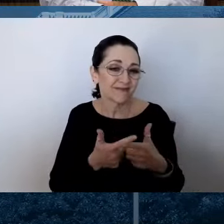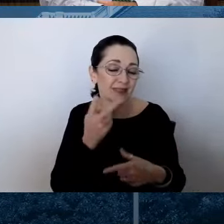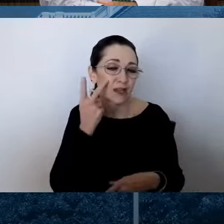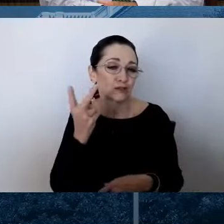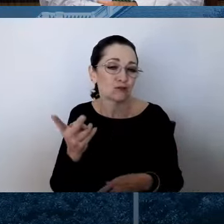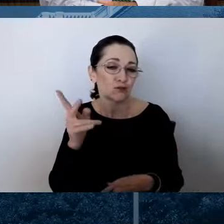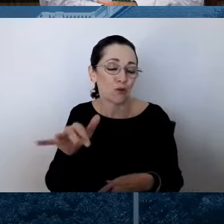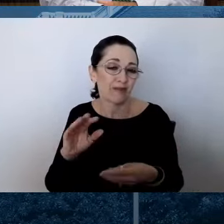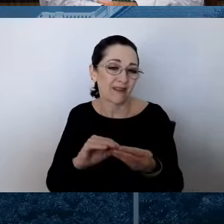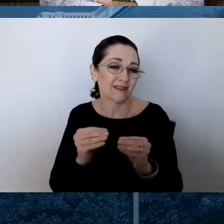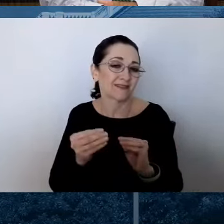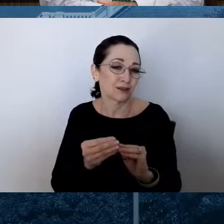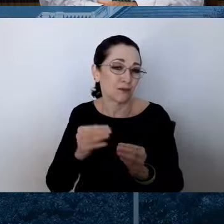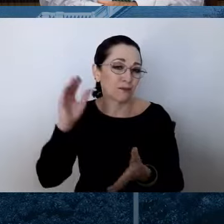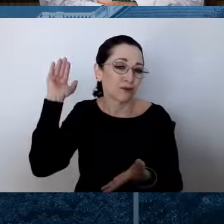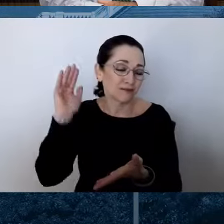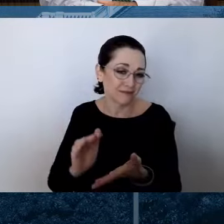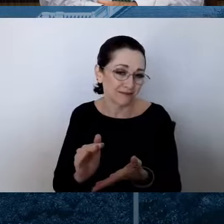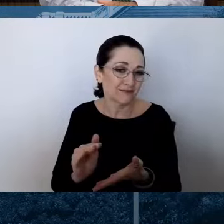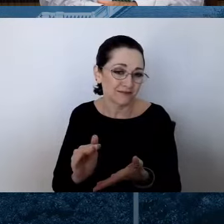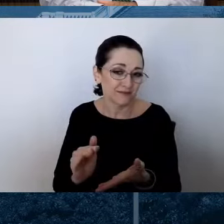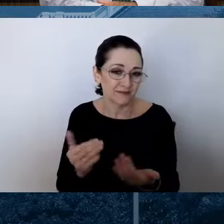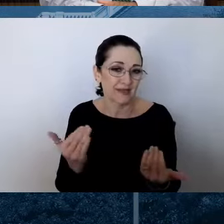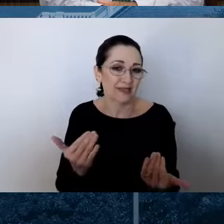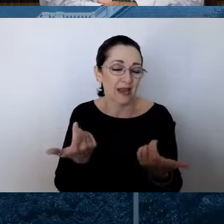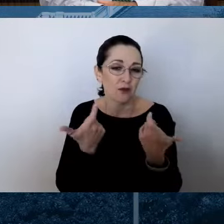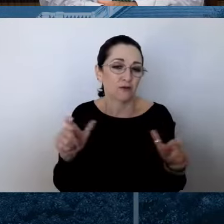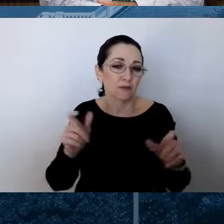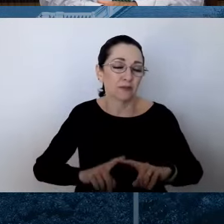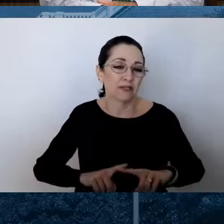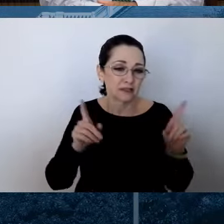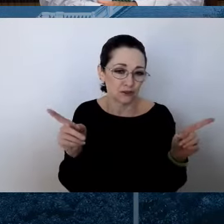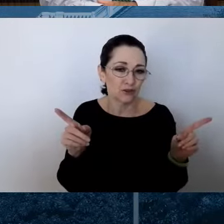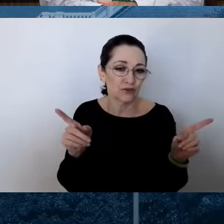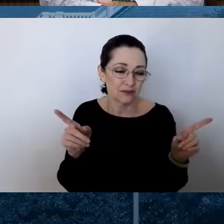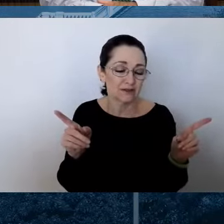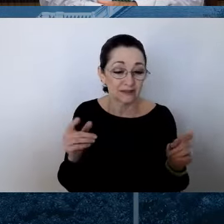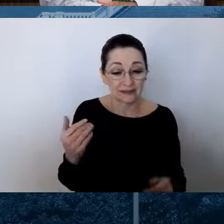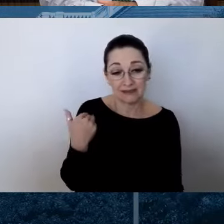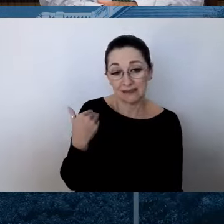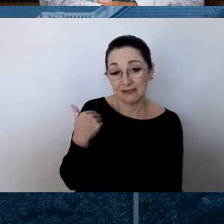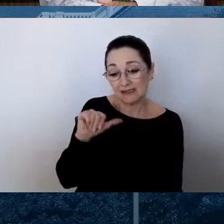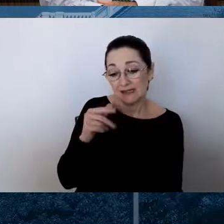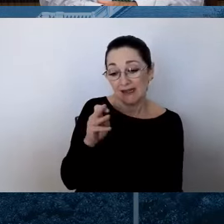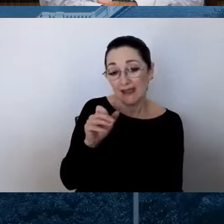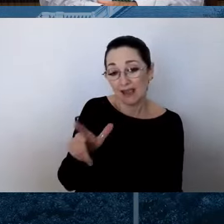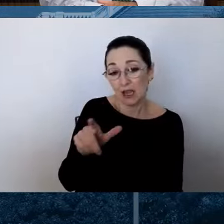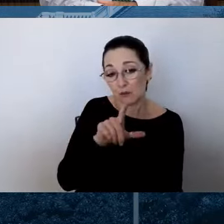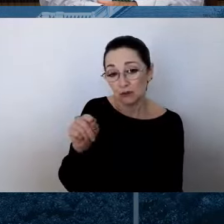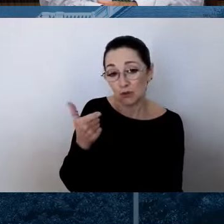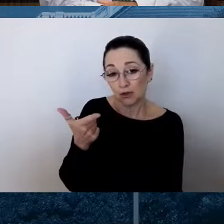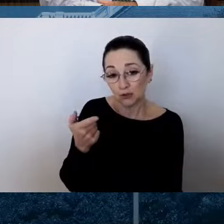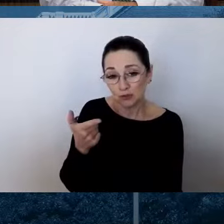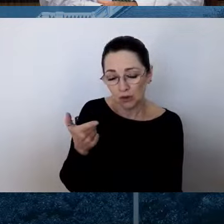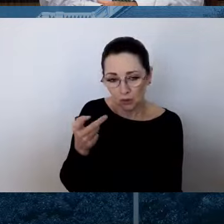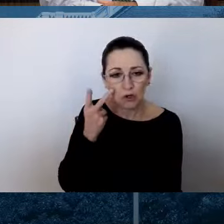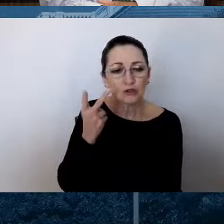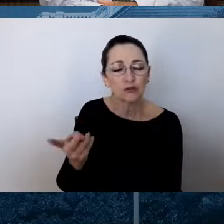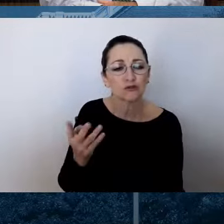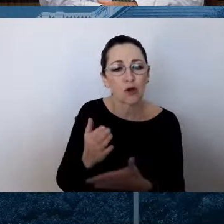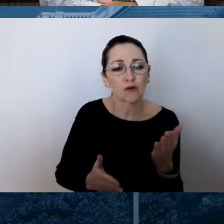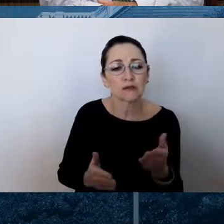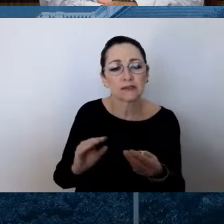year ago than what we're seeing now. We had a little uptick in April. And then, of course, the summer